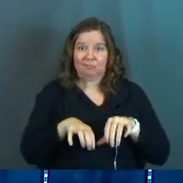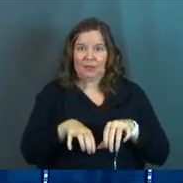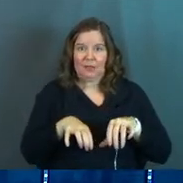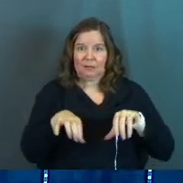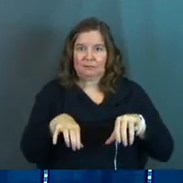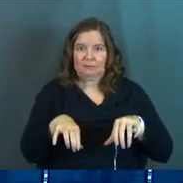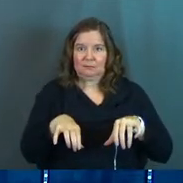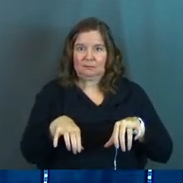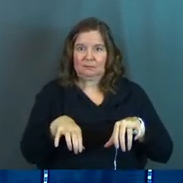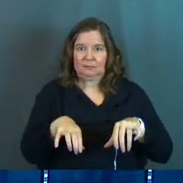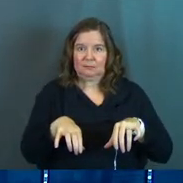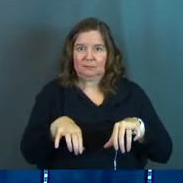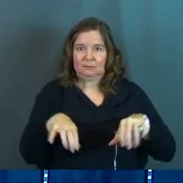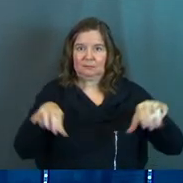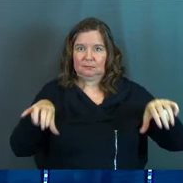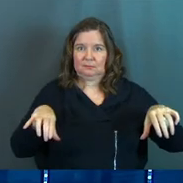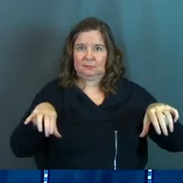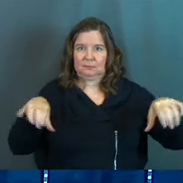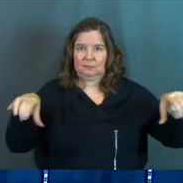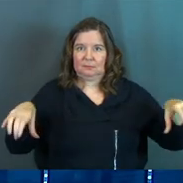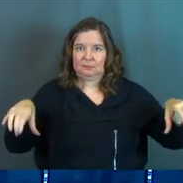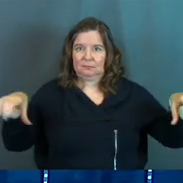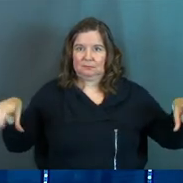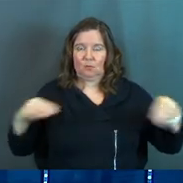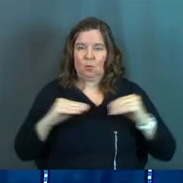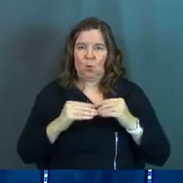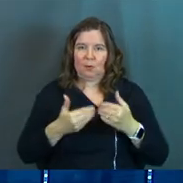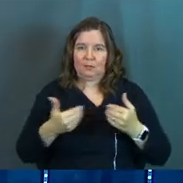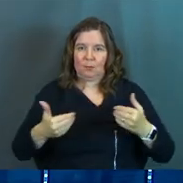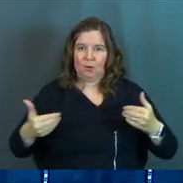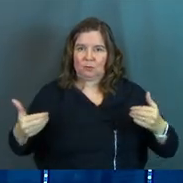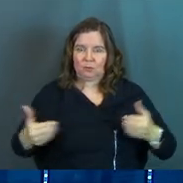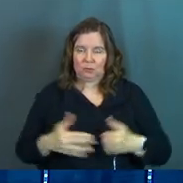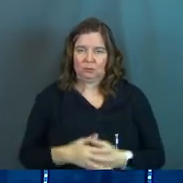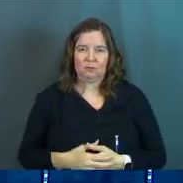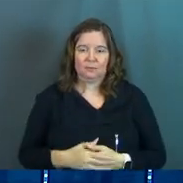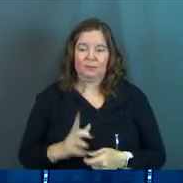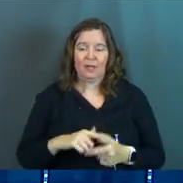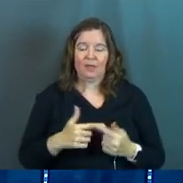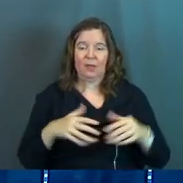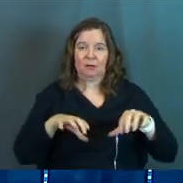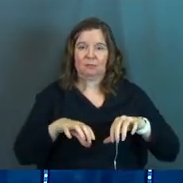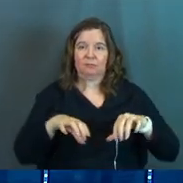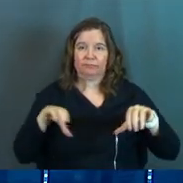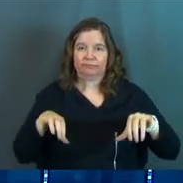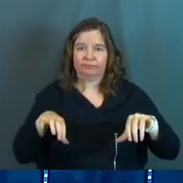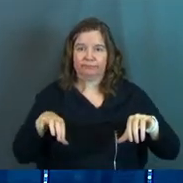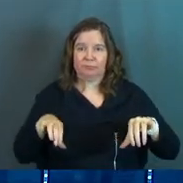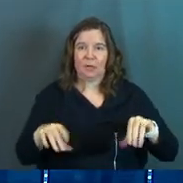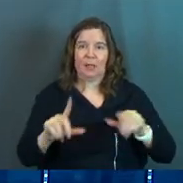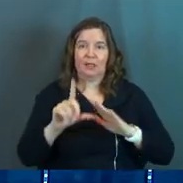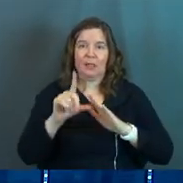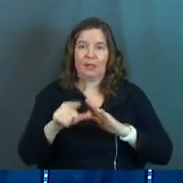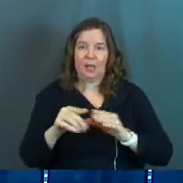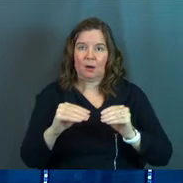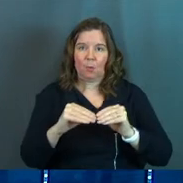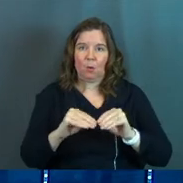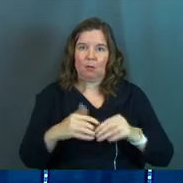their house a couple houses down the road. I need a little more separation. And then a little bit longer, they need a little bit more